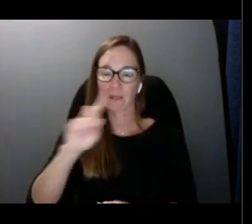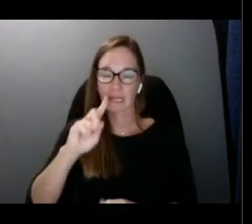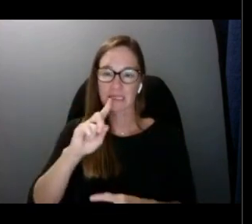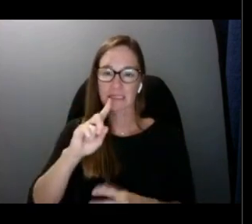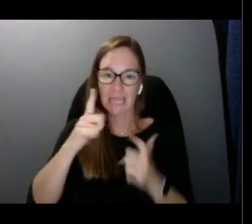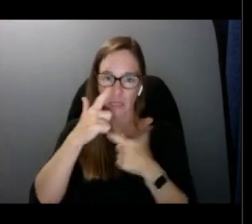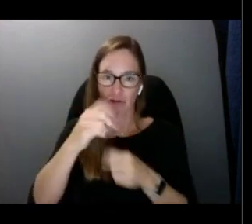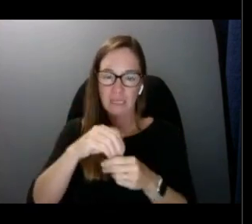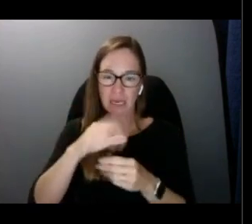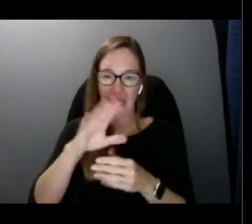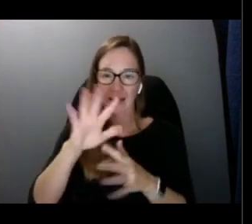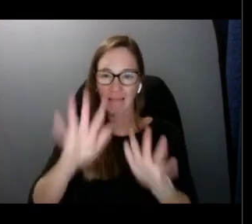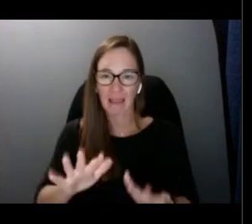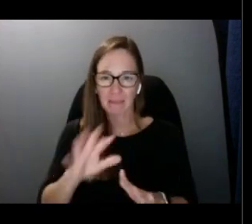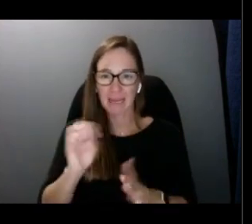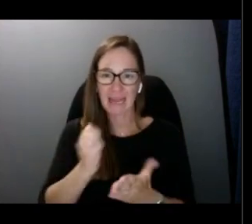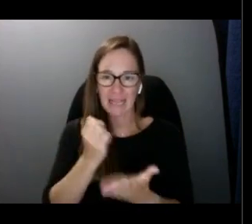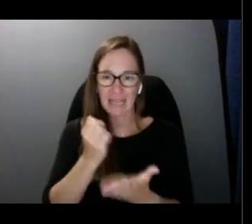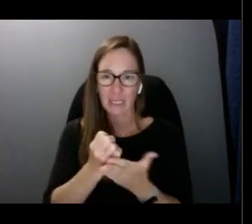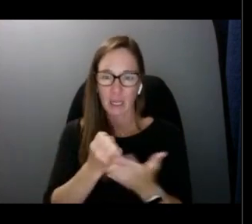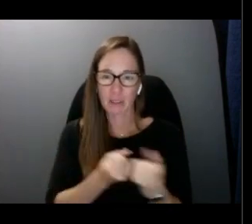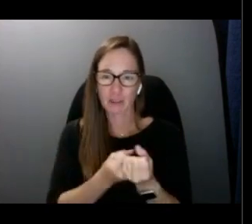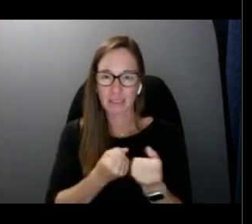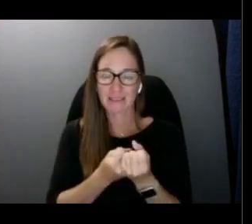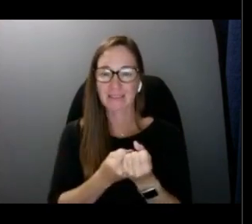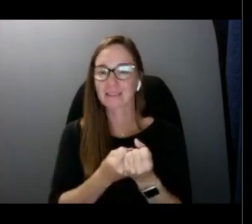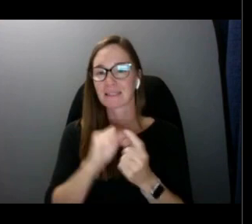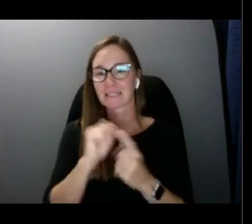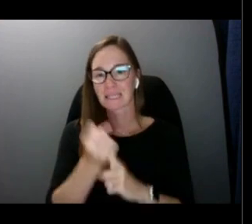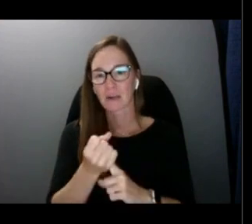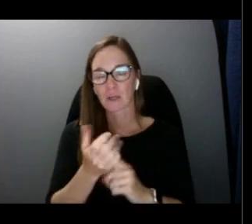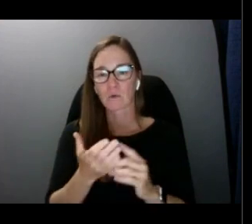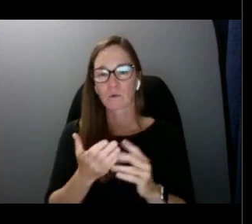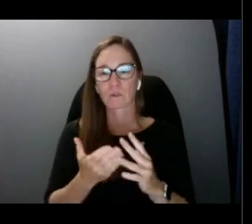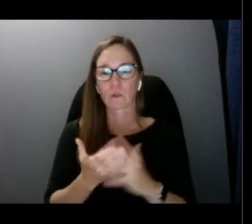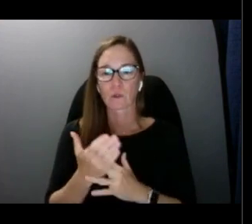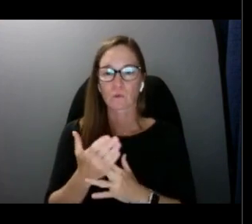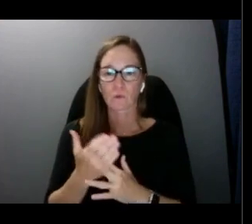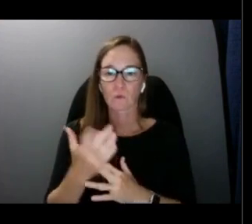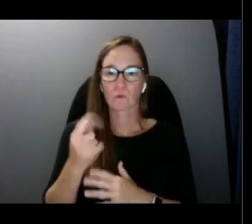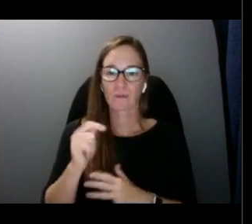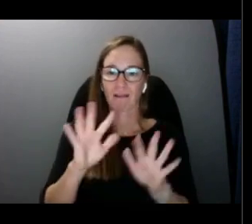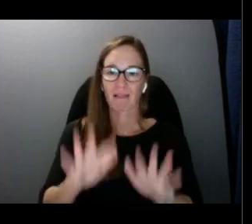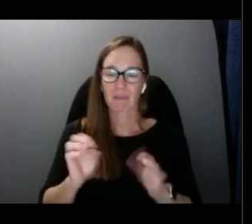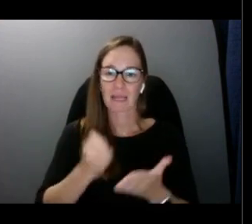climate and economic justice scenarios through the climate economic justice screening